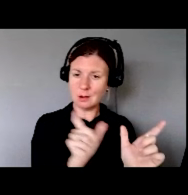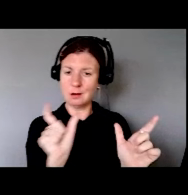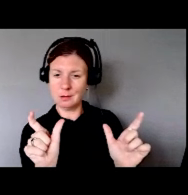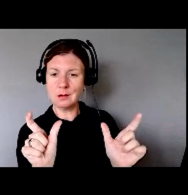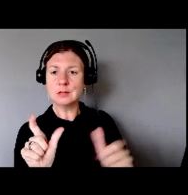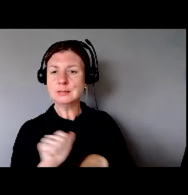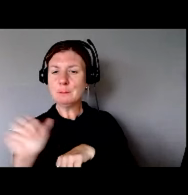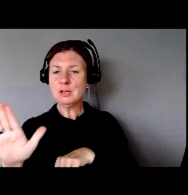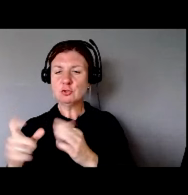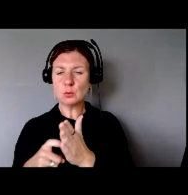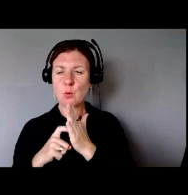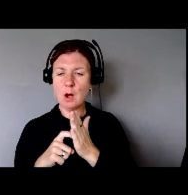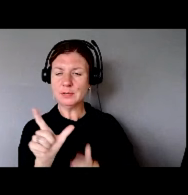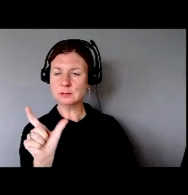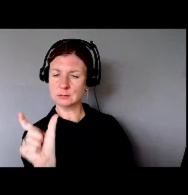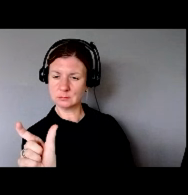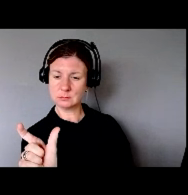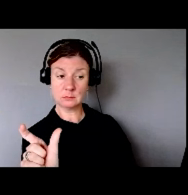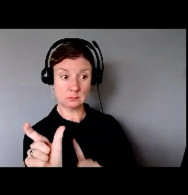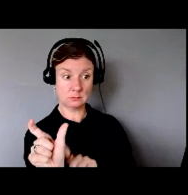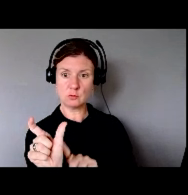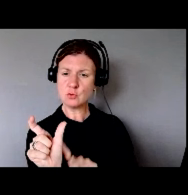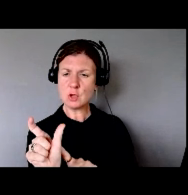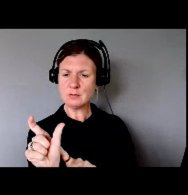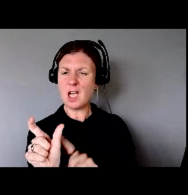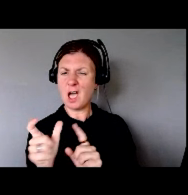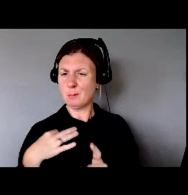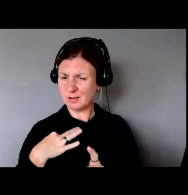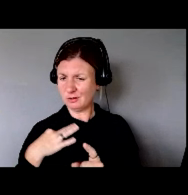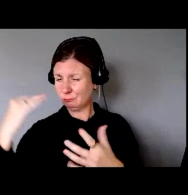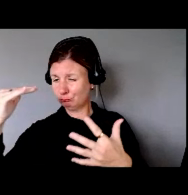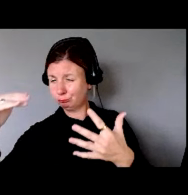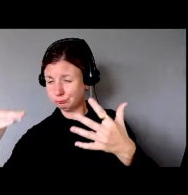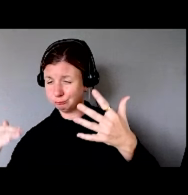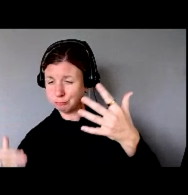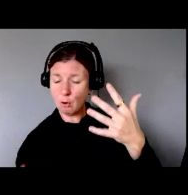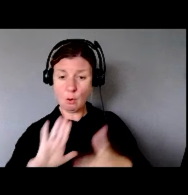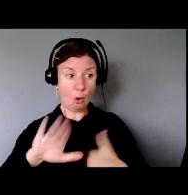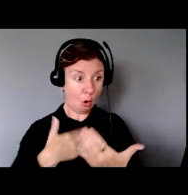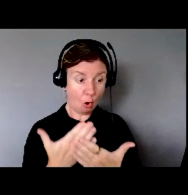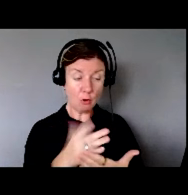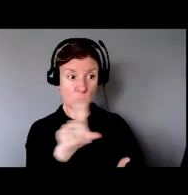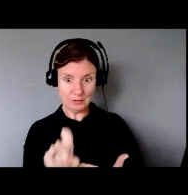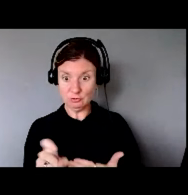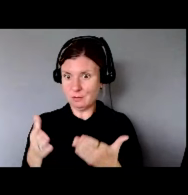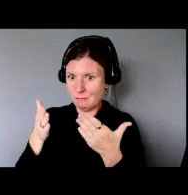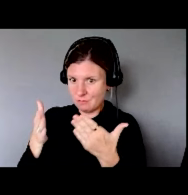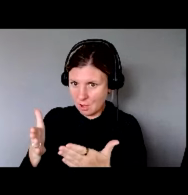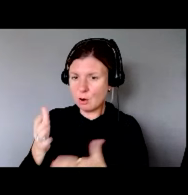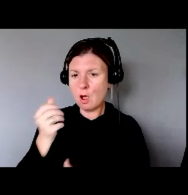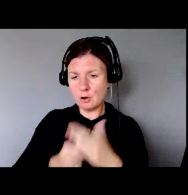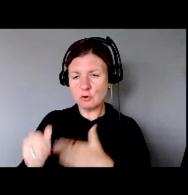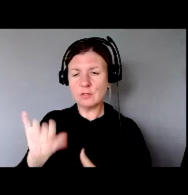Requirements is where the majority of the application is and includes all the questions you will be asked to respond to for this